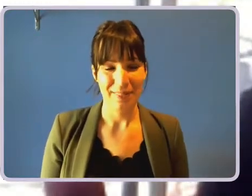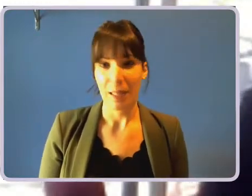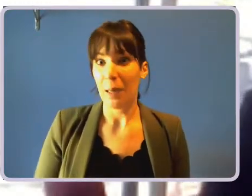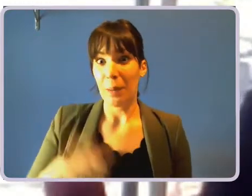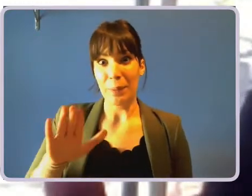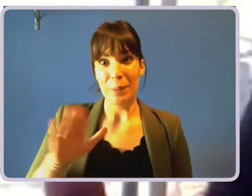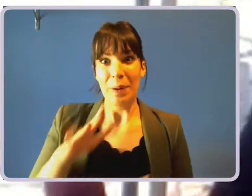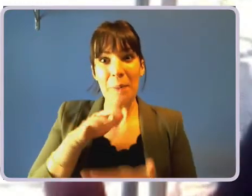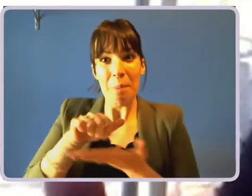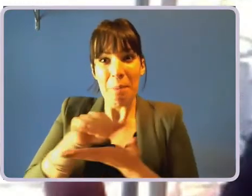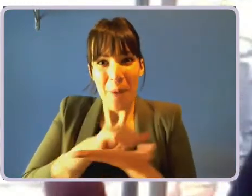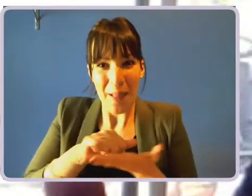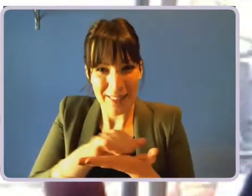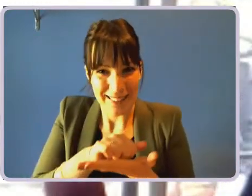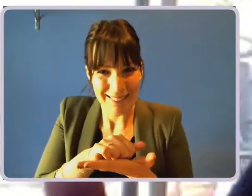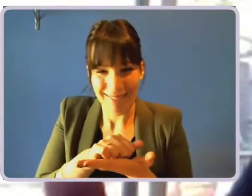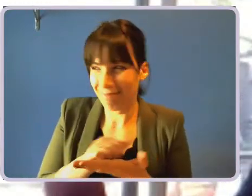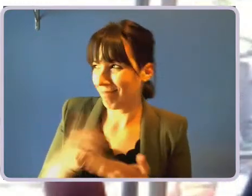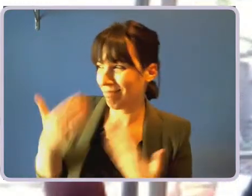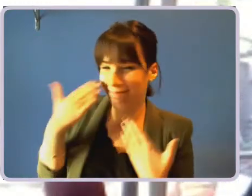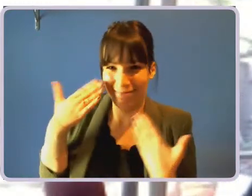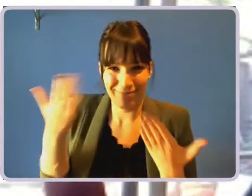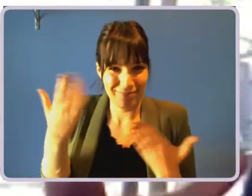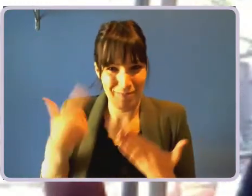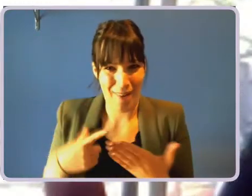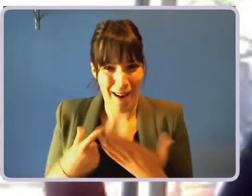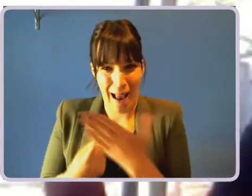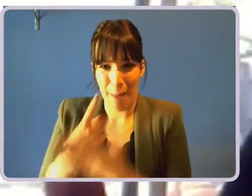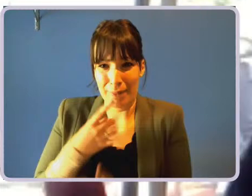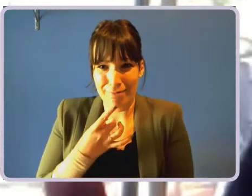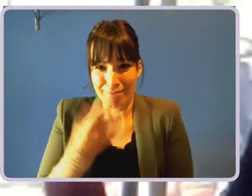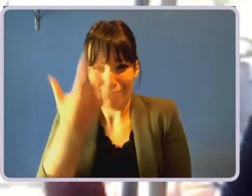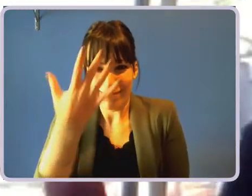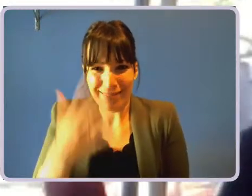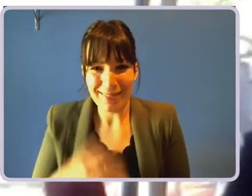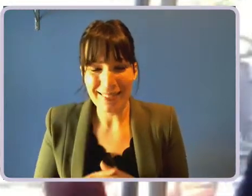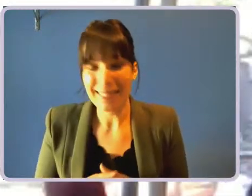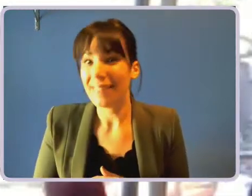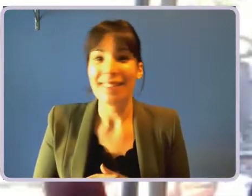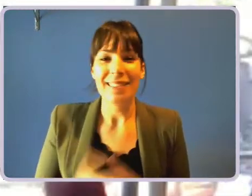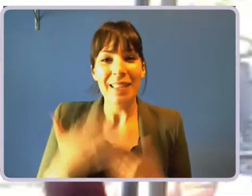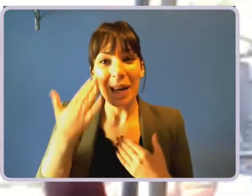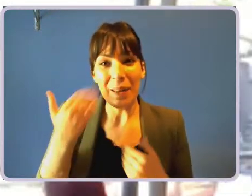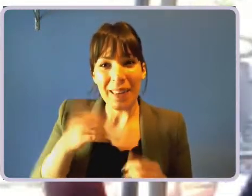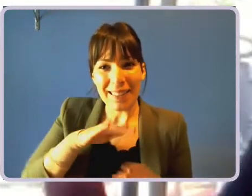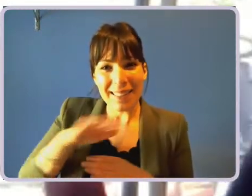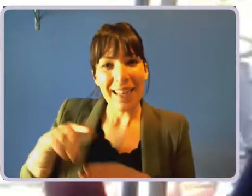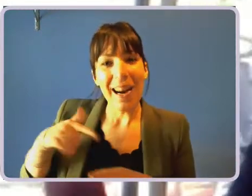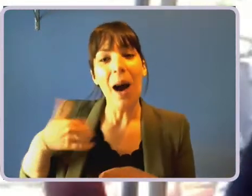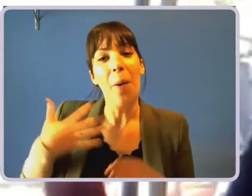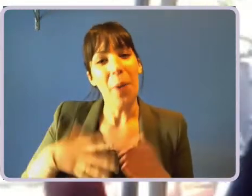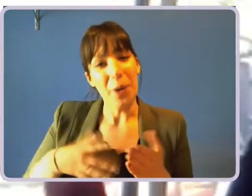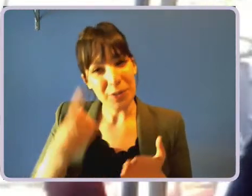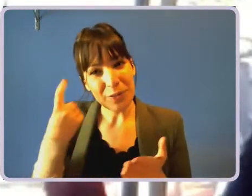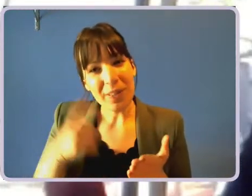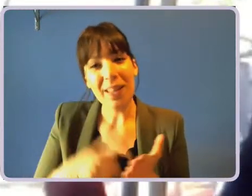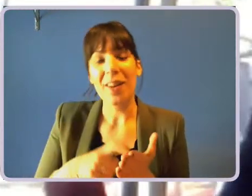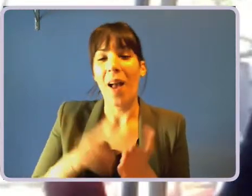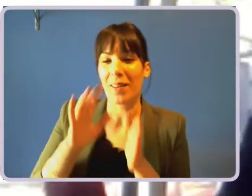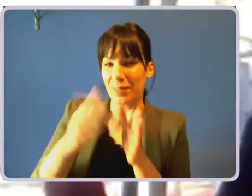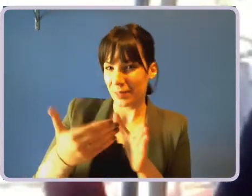don't know how, that's embarrassing. But as I was saying, I'd like to acknowledge the Wurundjeri Woi-wurrung